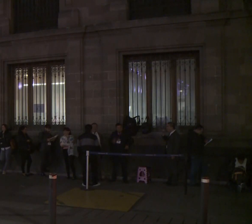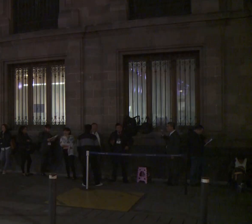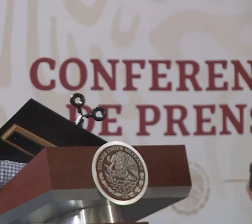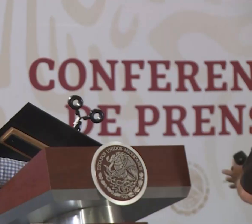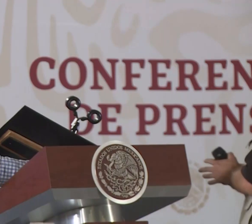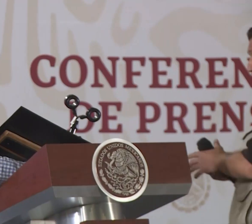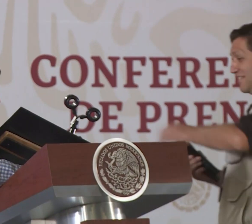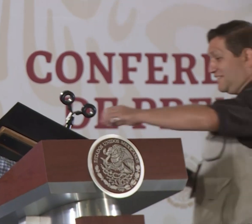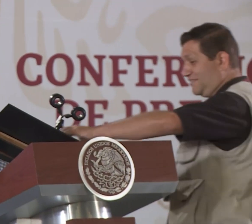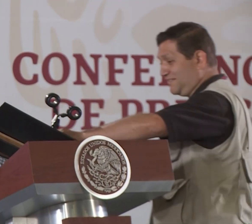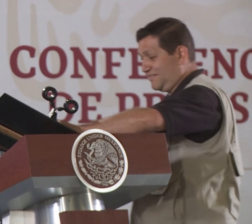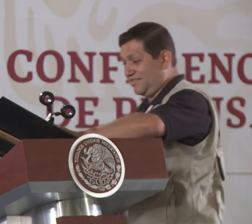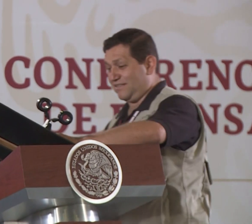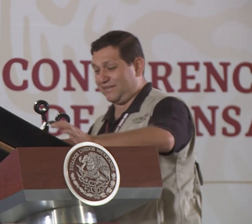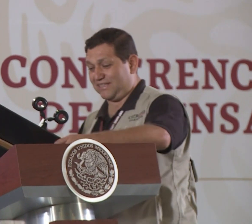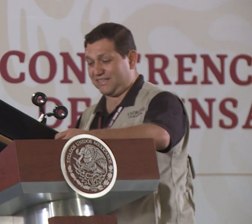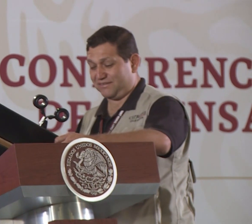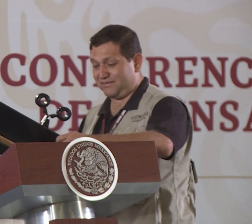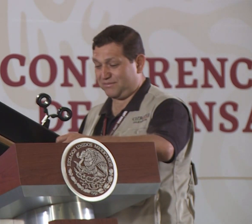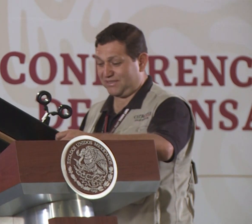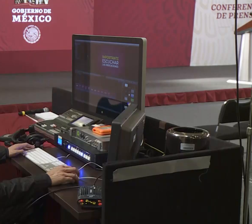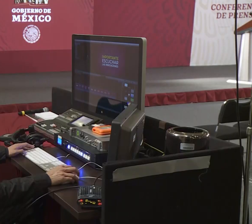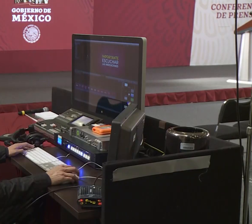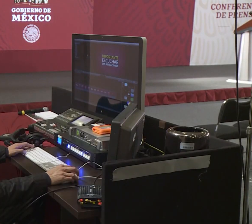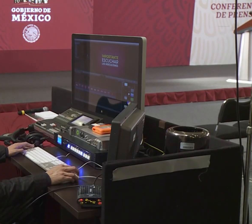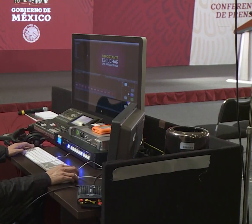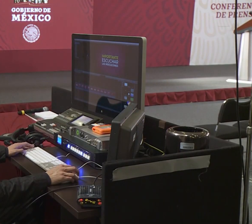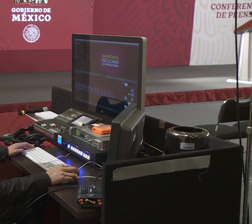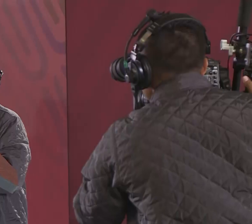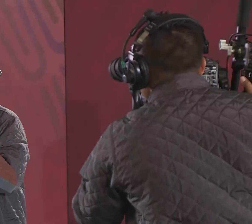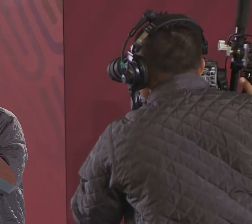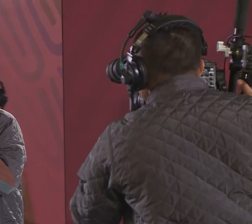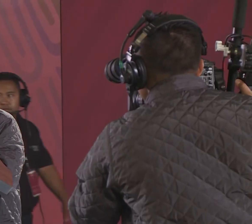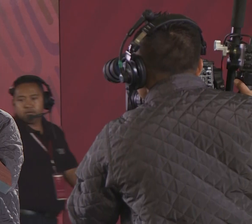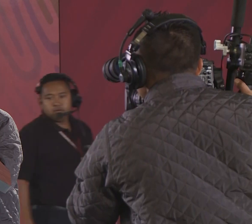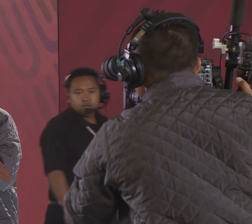journalists are. Inside the building, executive staff are preparing for a press conference.